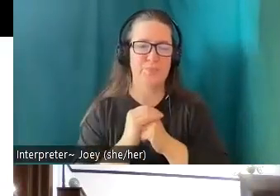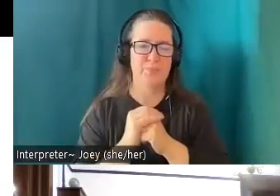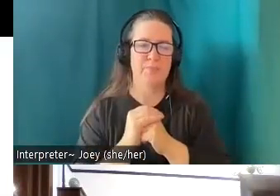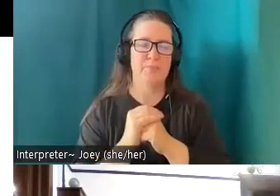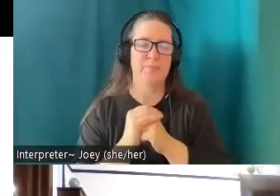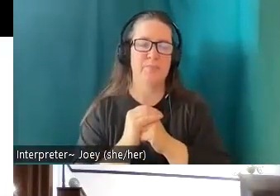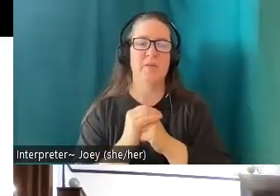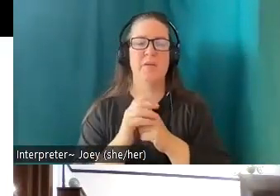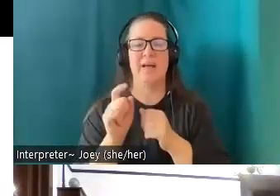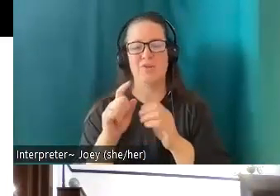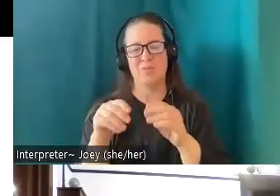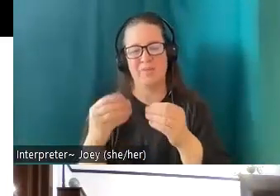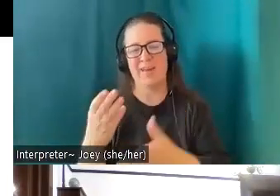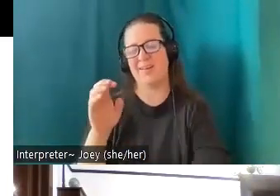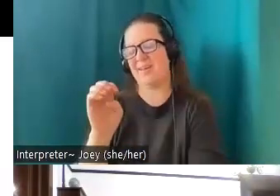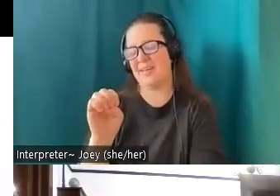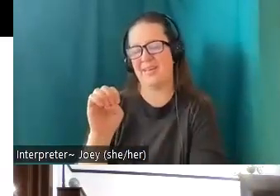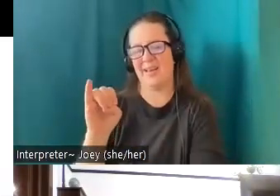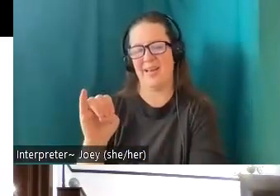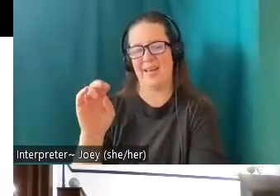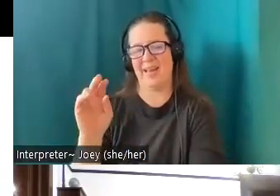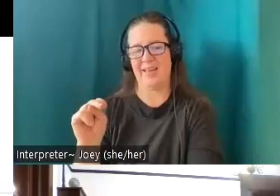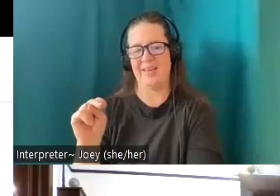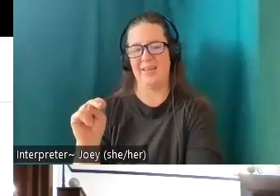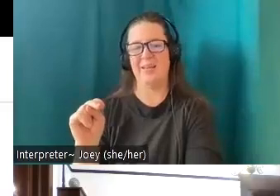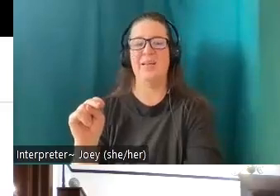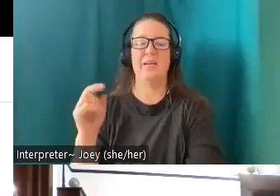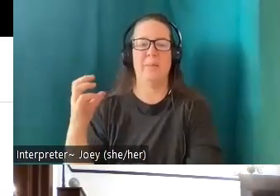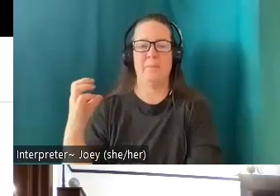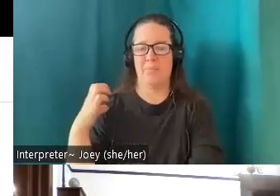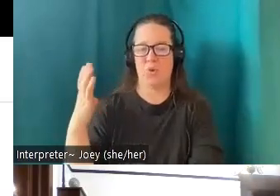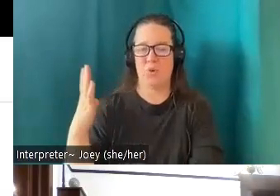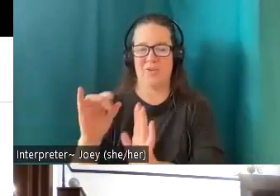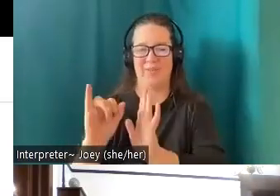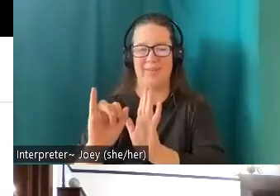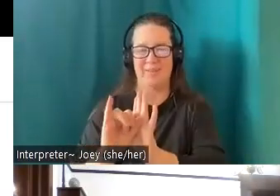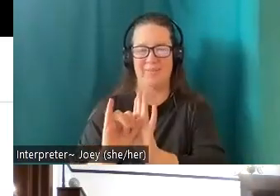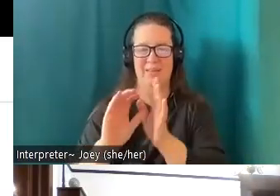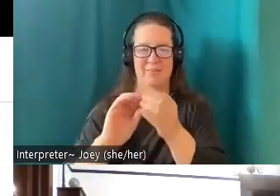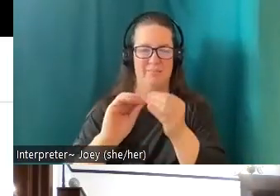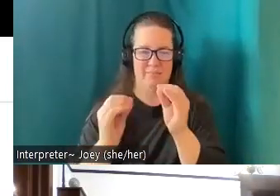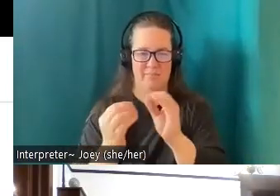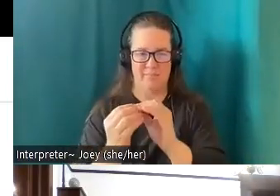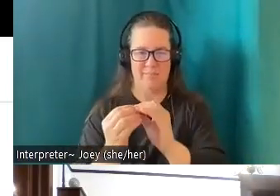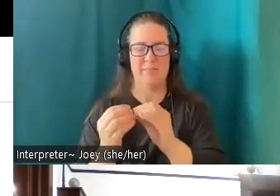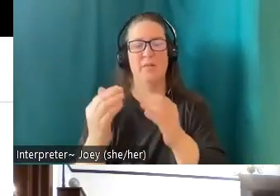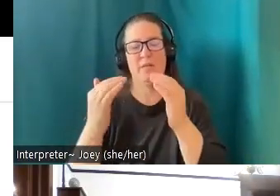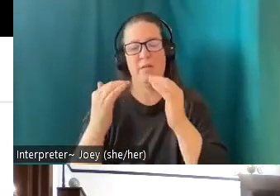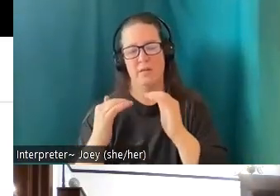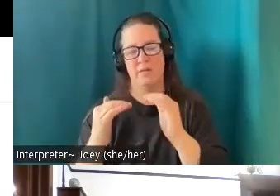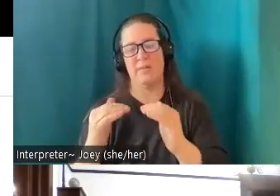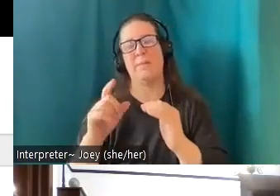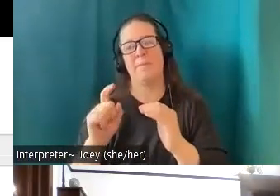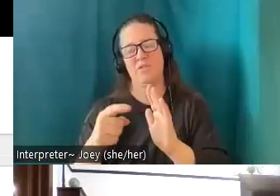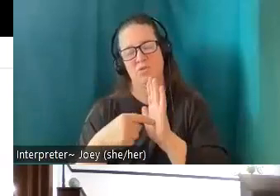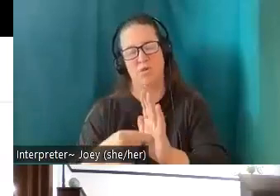the EIN, employer identification number of their fiscal sponsor, and they'll need to upload their fiscal sponsorship agreement in PDF